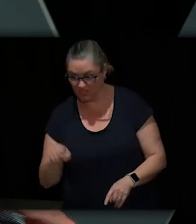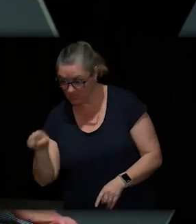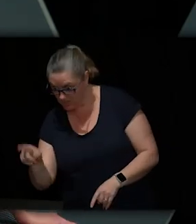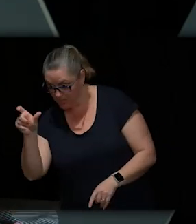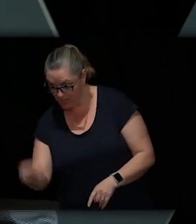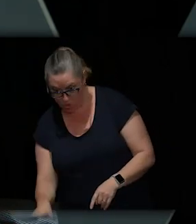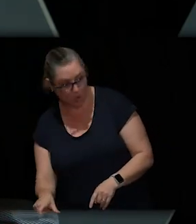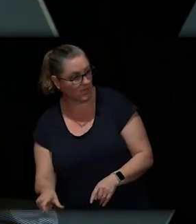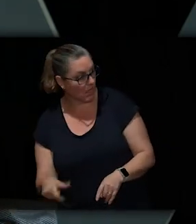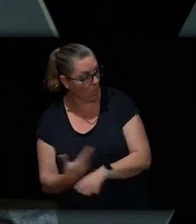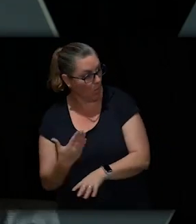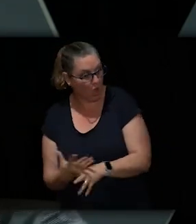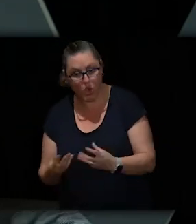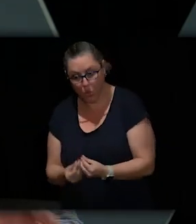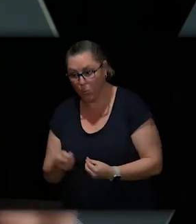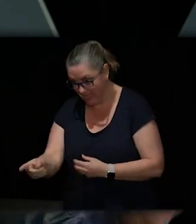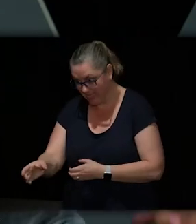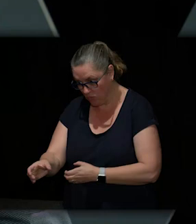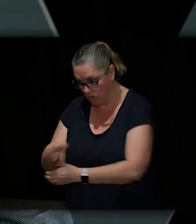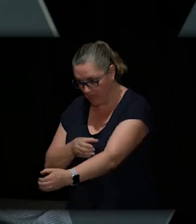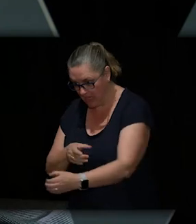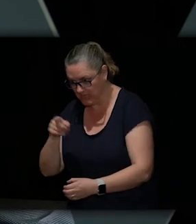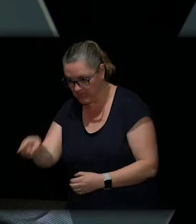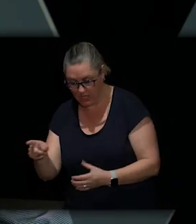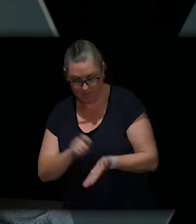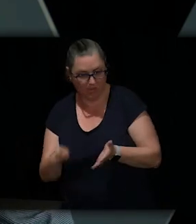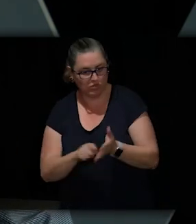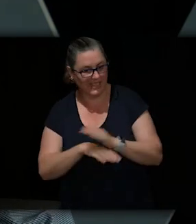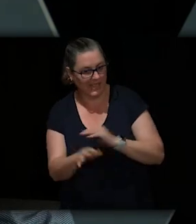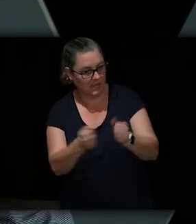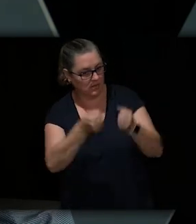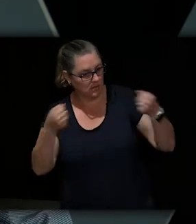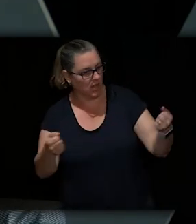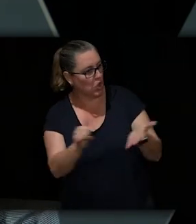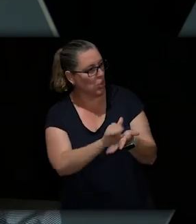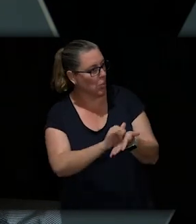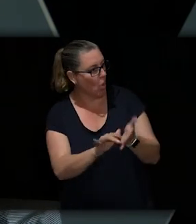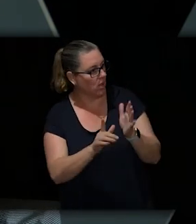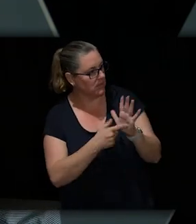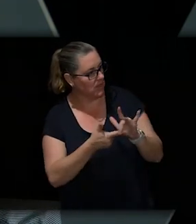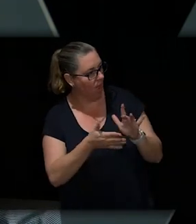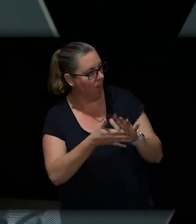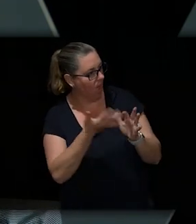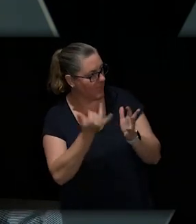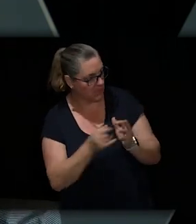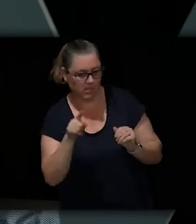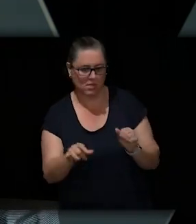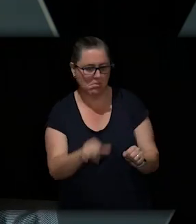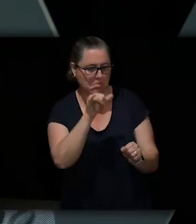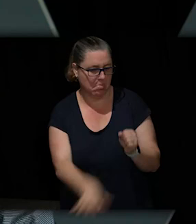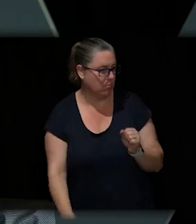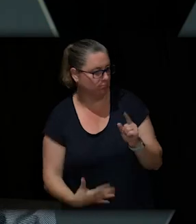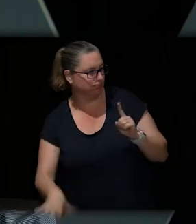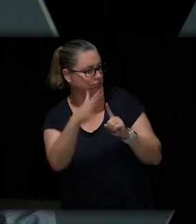work with and eventually replace, had been written up in the New York Times as, you know, the top media monitor across the